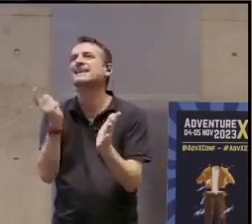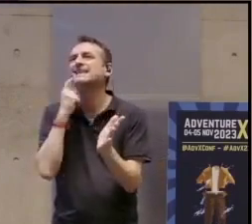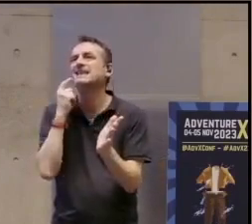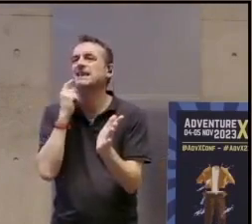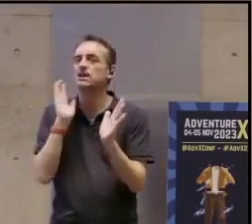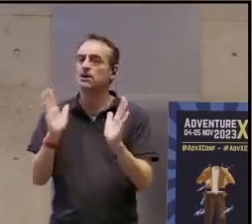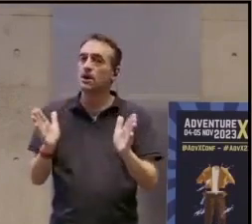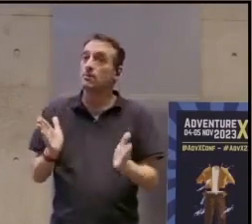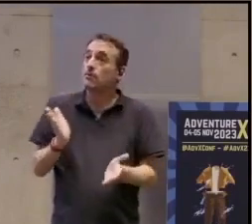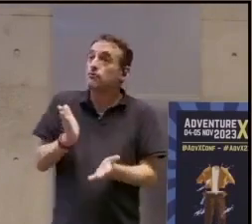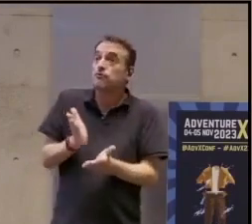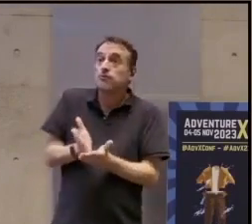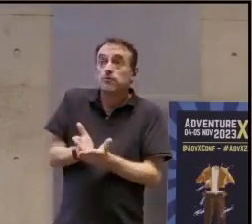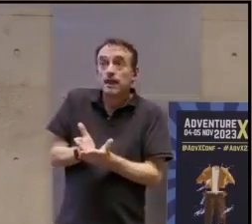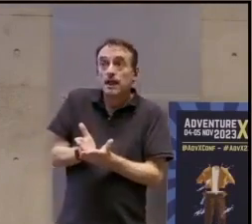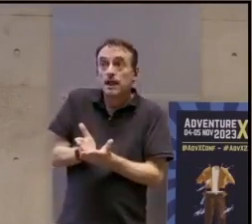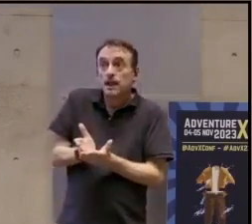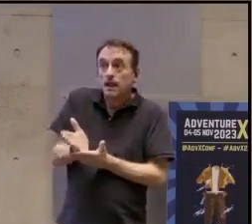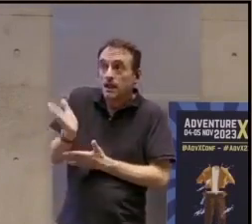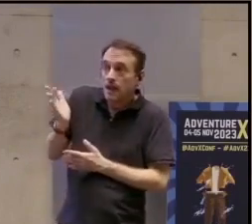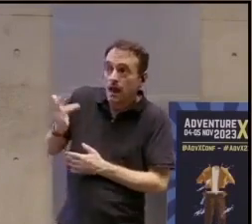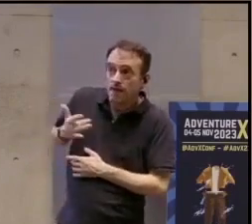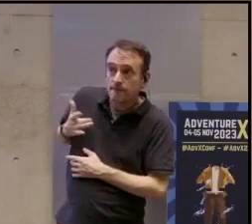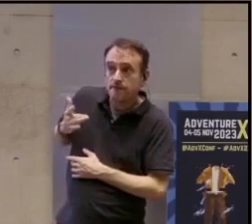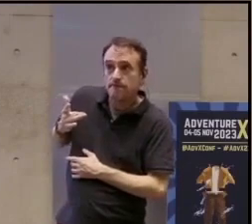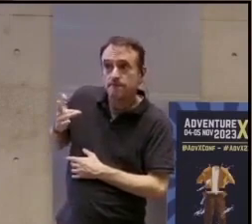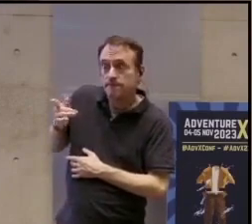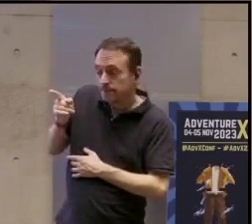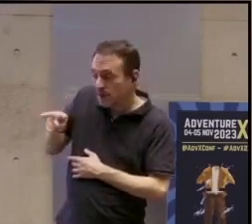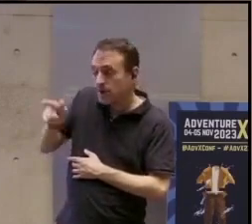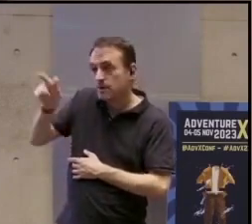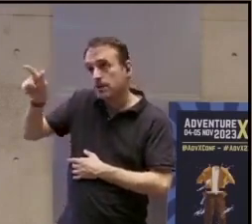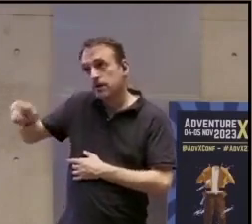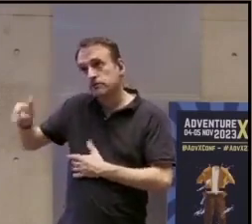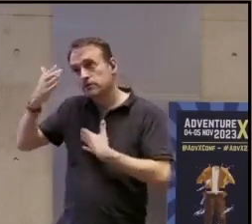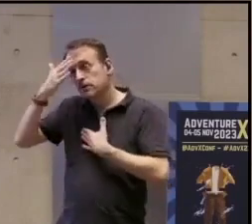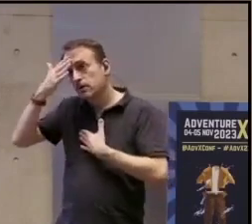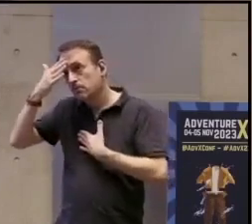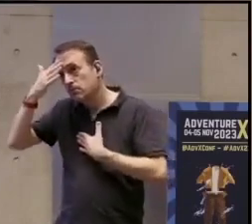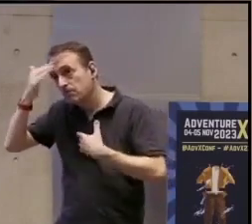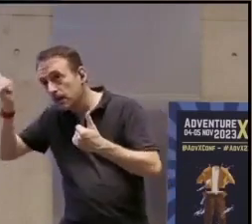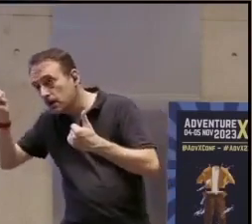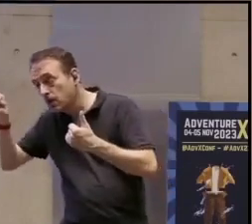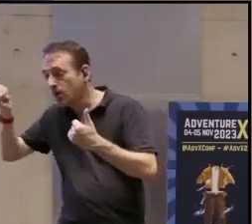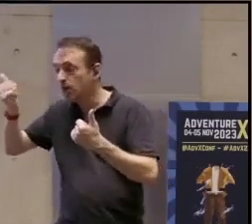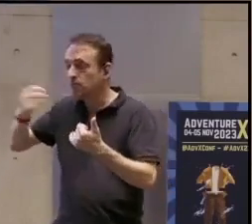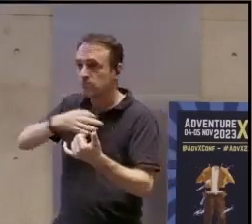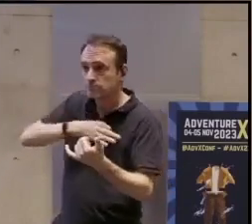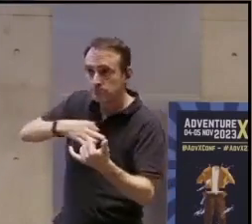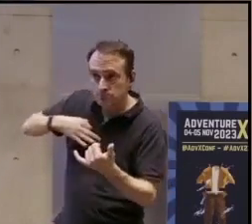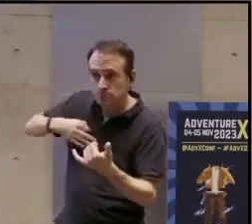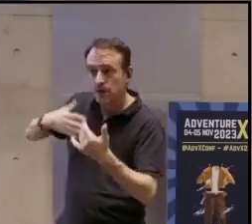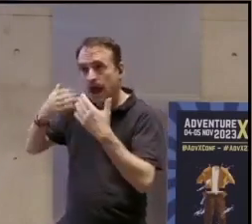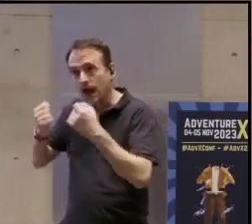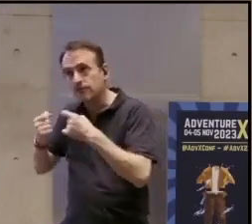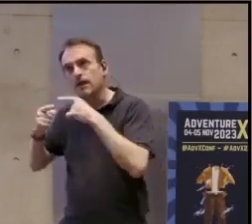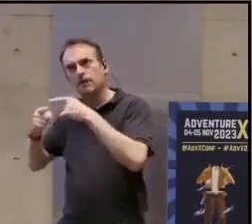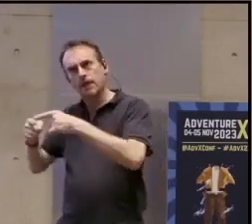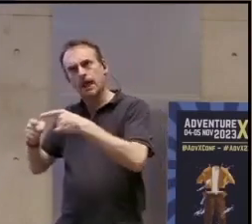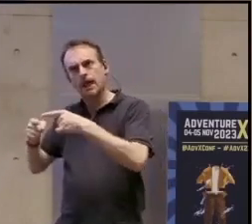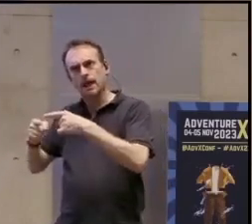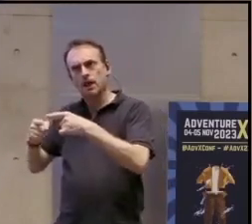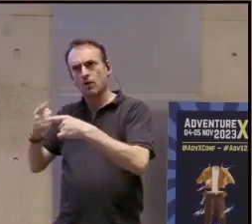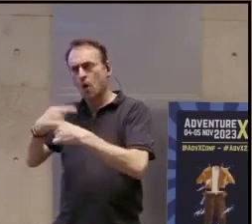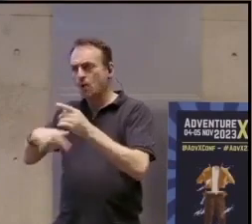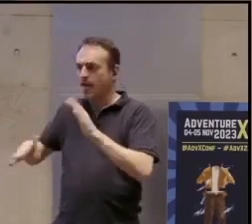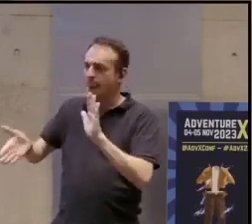if a character is going to have a medical condition, they exist beyond it, right? They have hopes and dreams beyond it. They